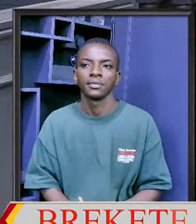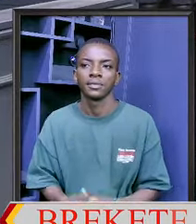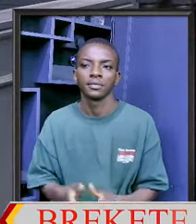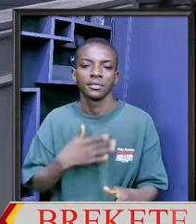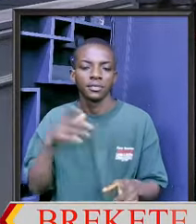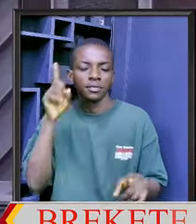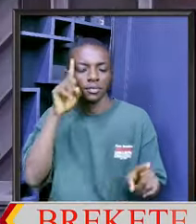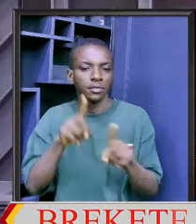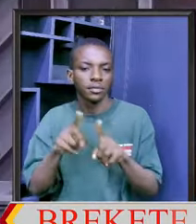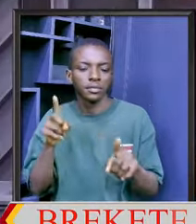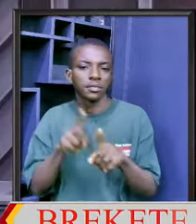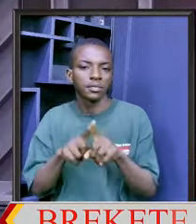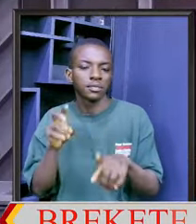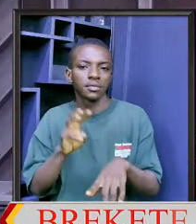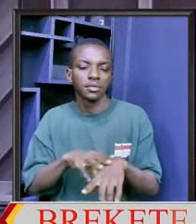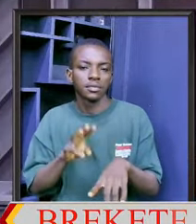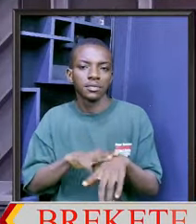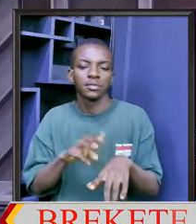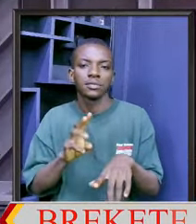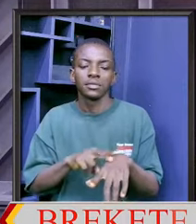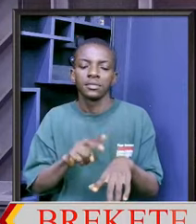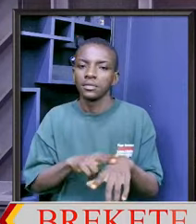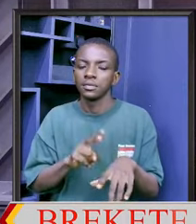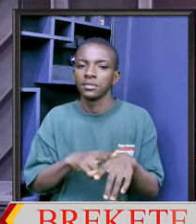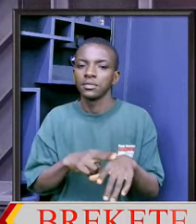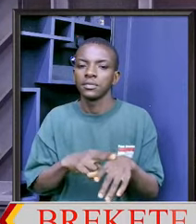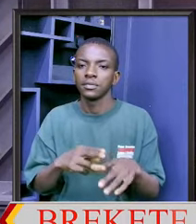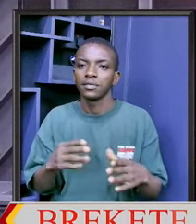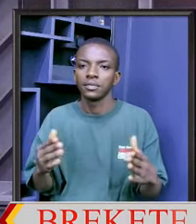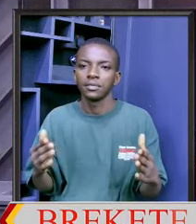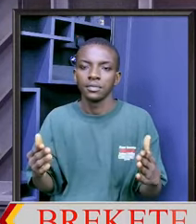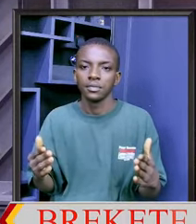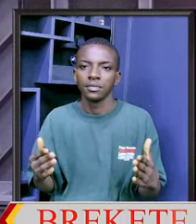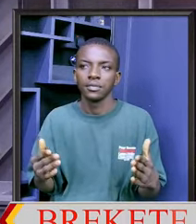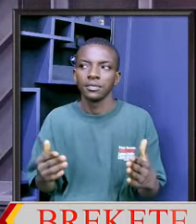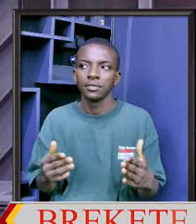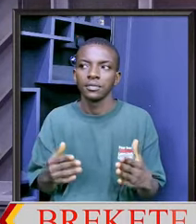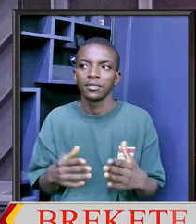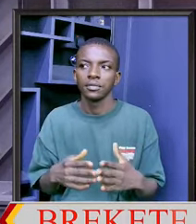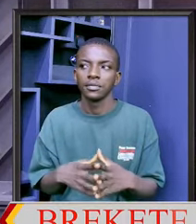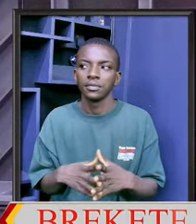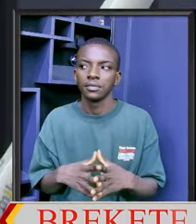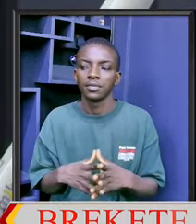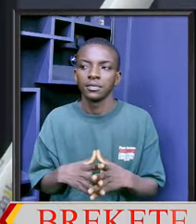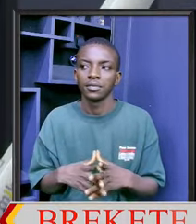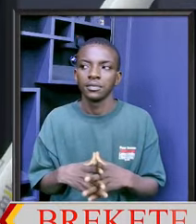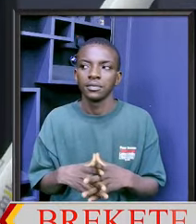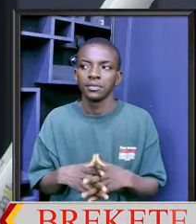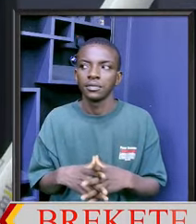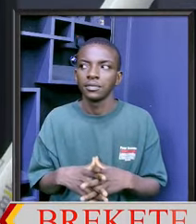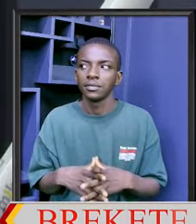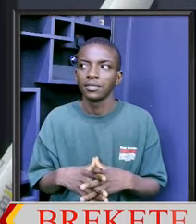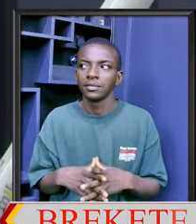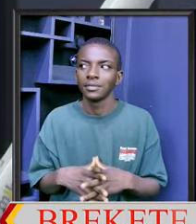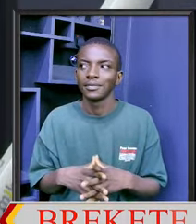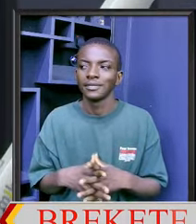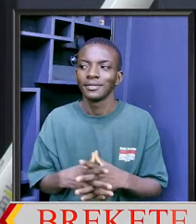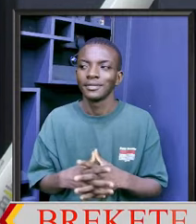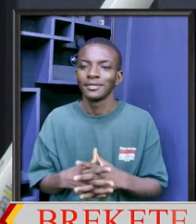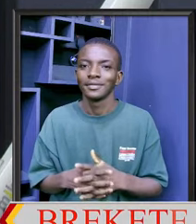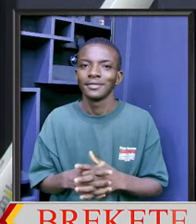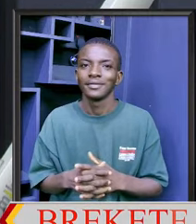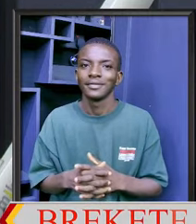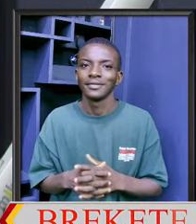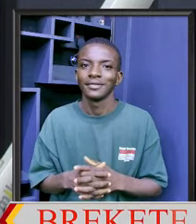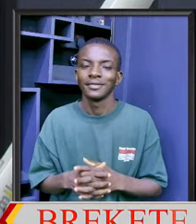My brothers, my sisters, if when I looked at an assisted time, don't they give us signal to do it in signal? Our estate man, the Fico. No, be